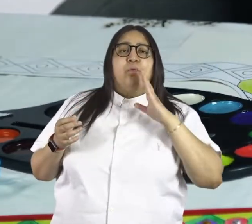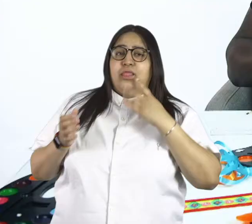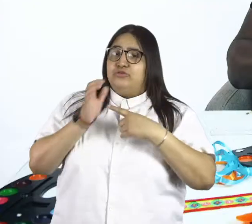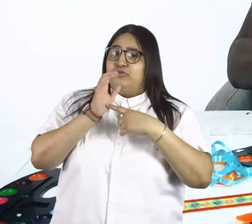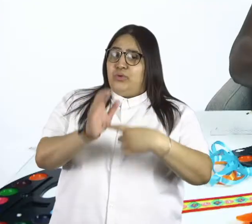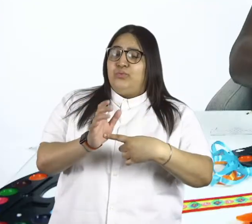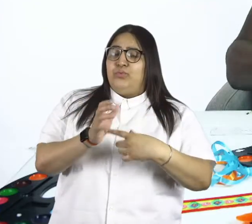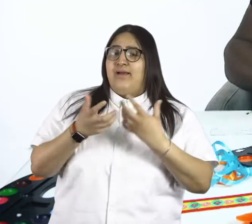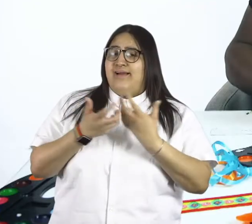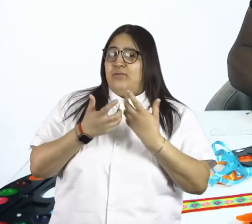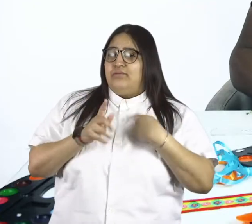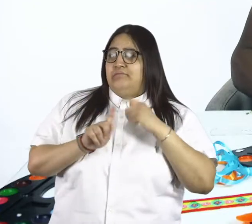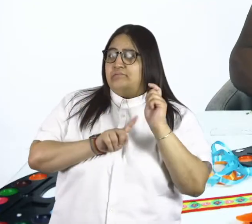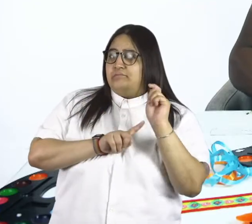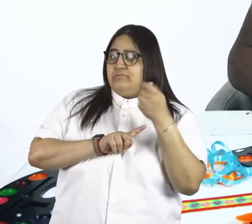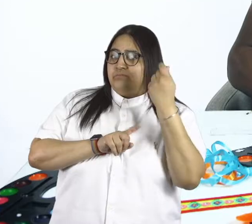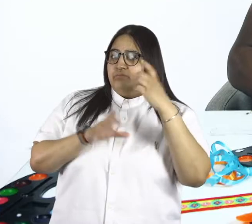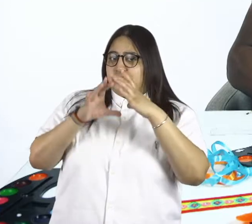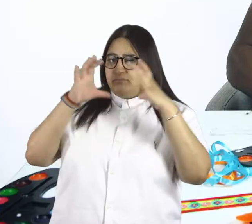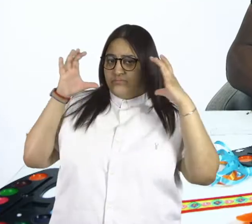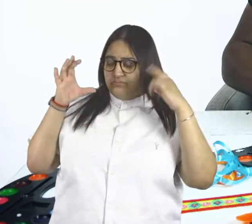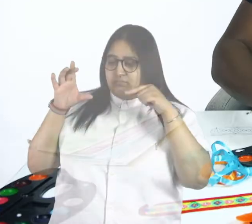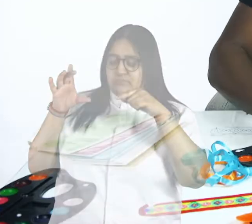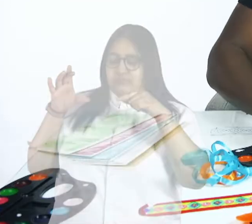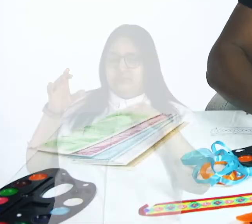my prior mask.